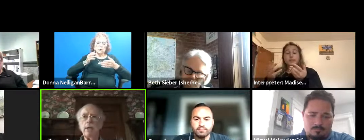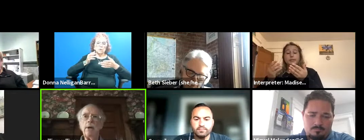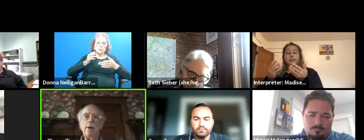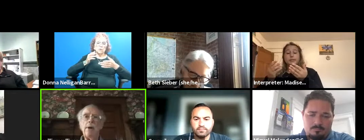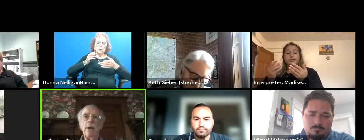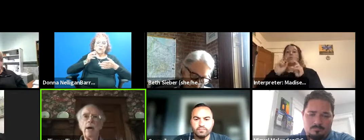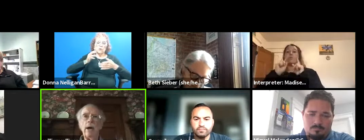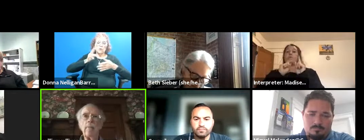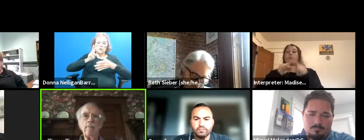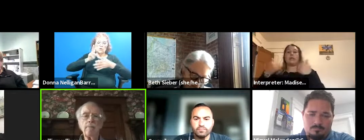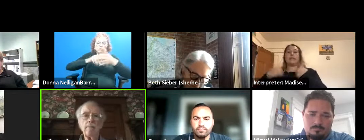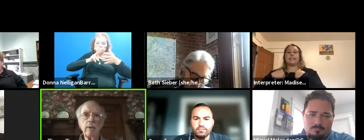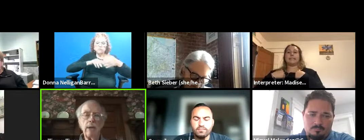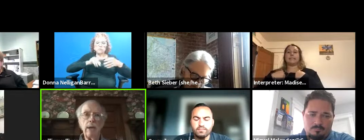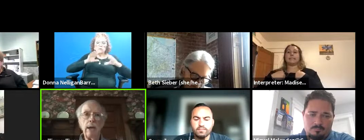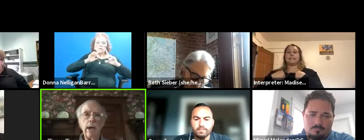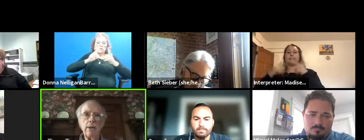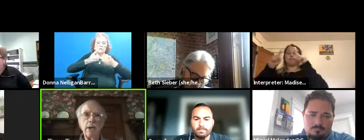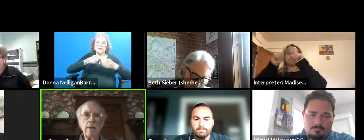2020,